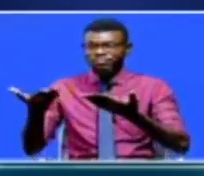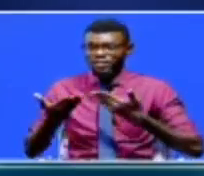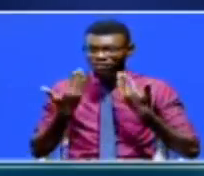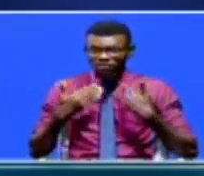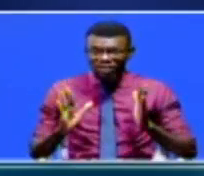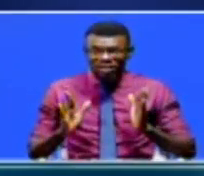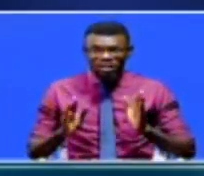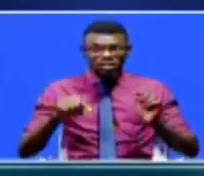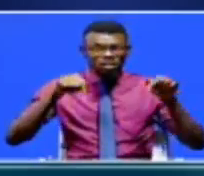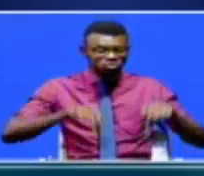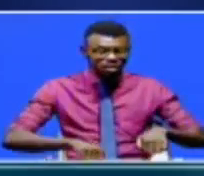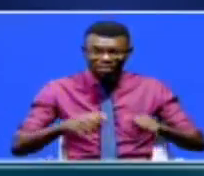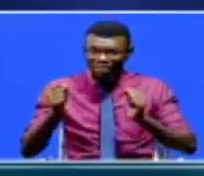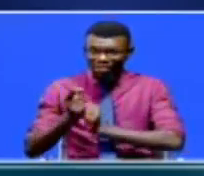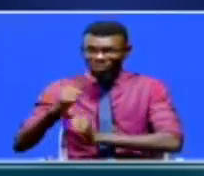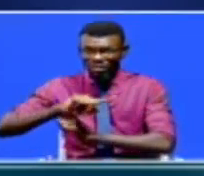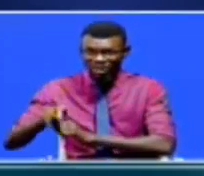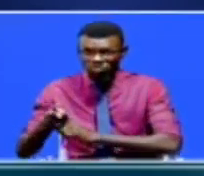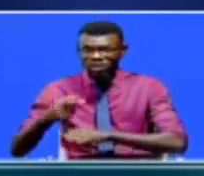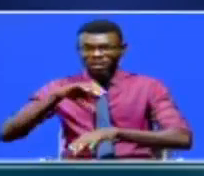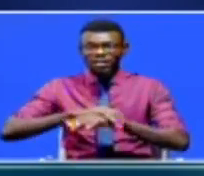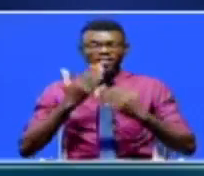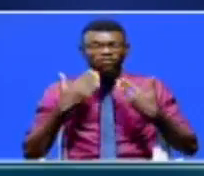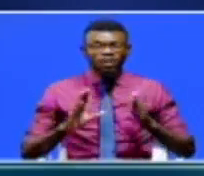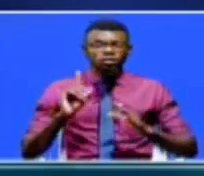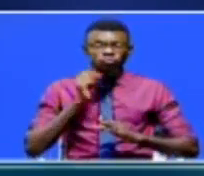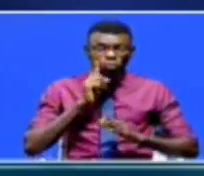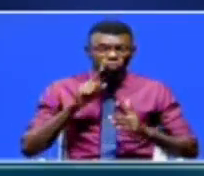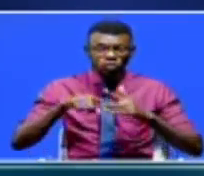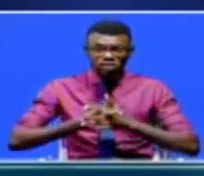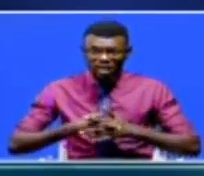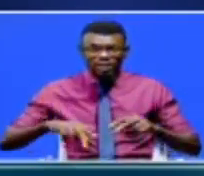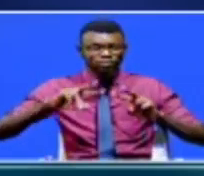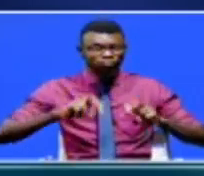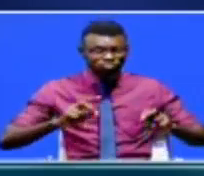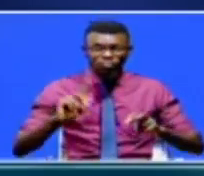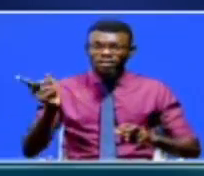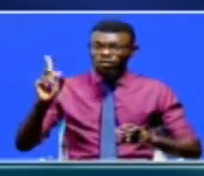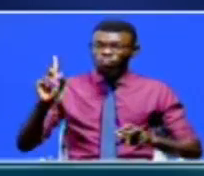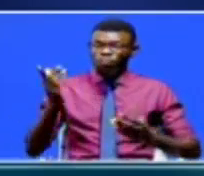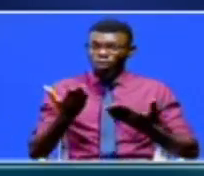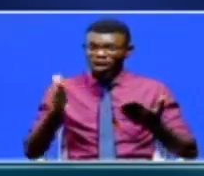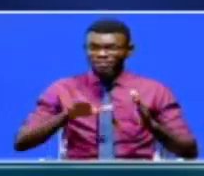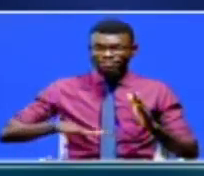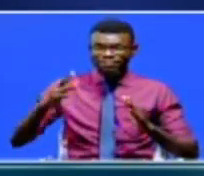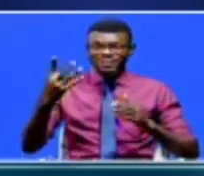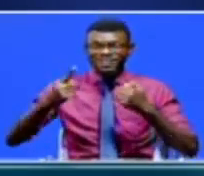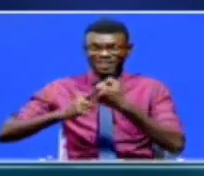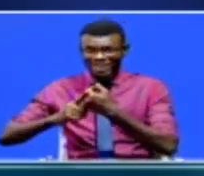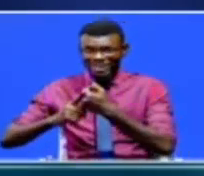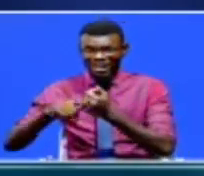additional 11,000. And tomorrow we commence mass testing in Nairobi, Kawangware, and in